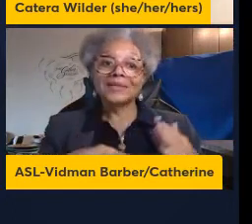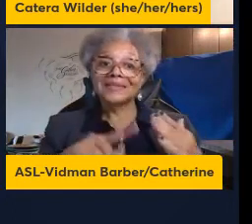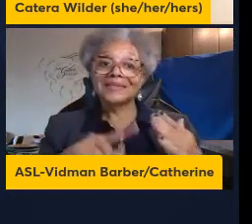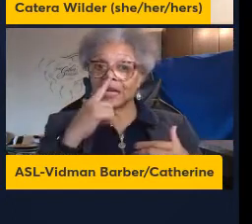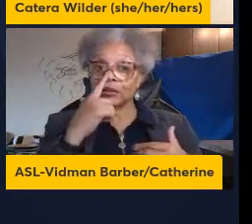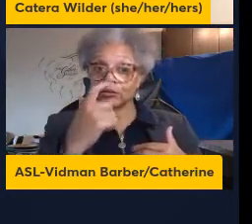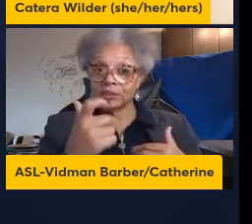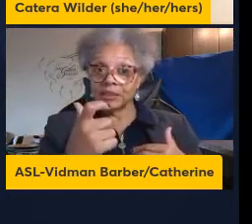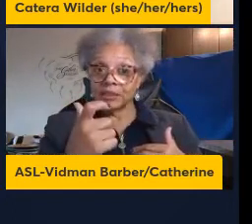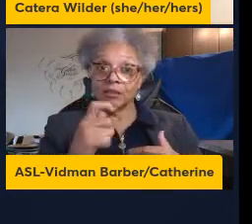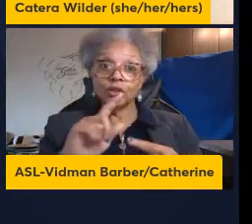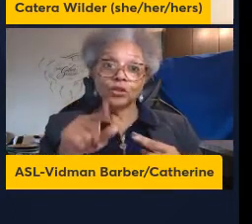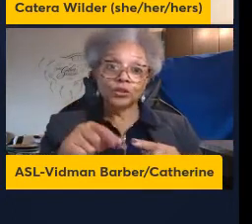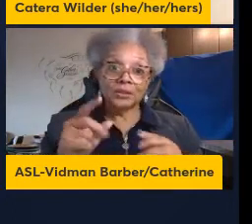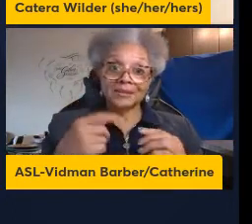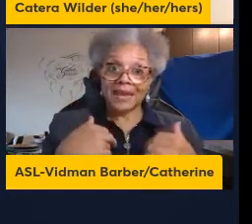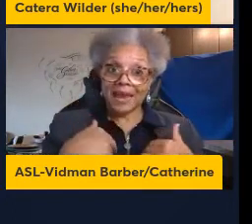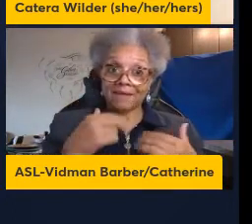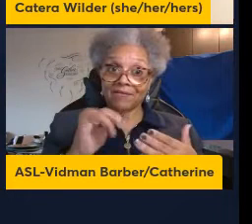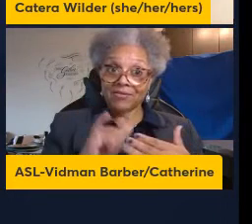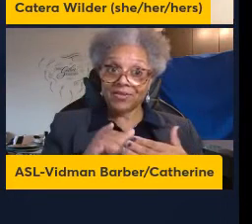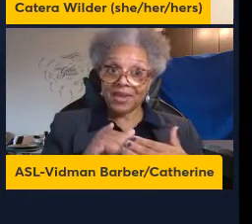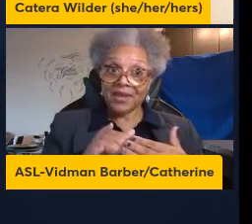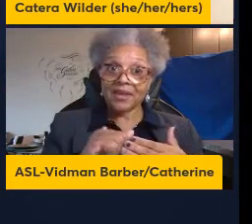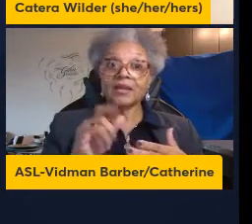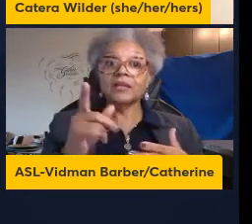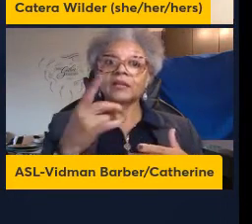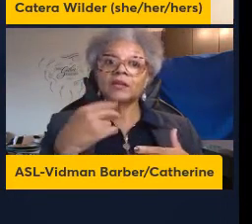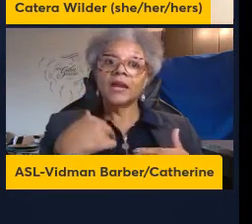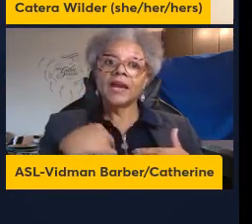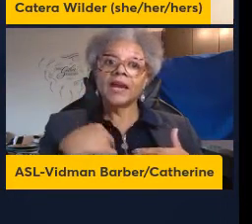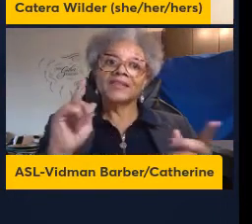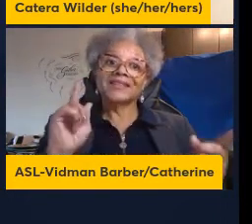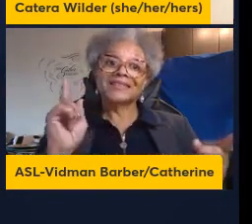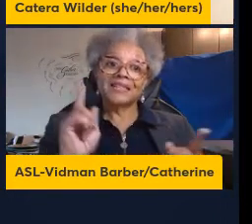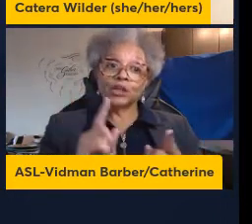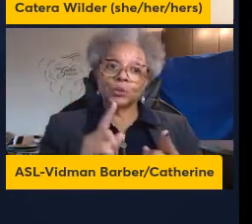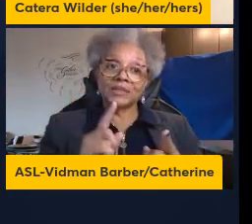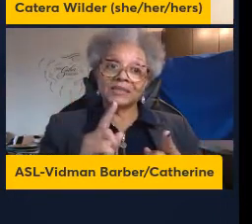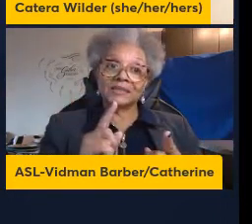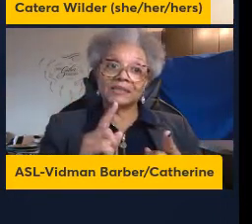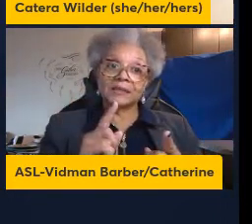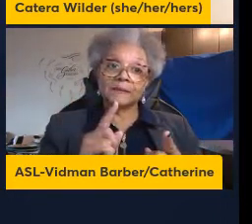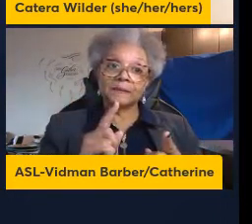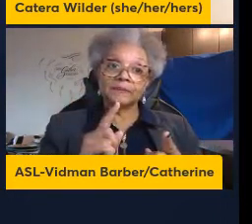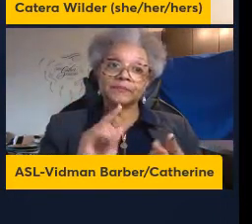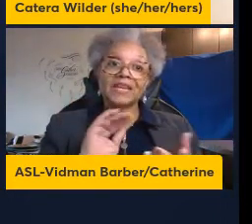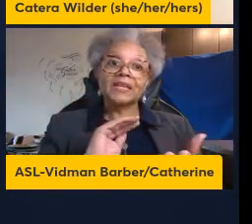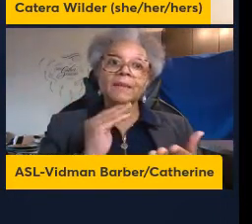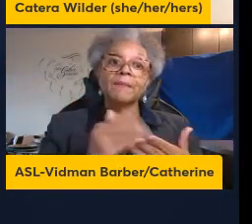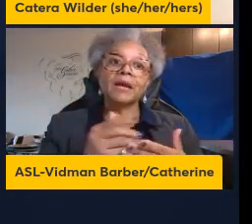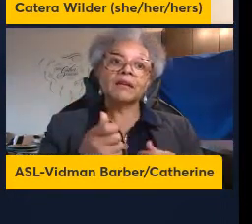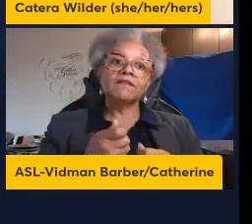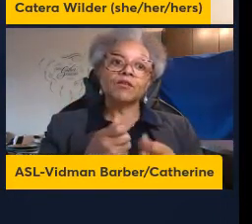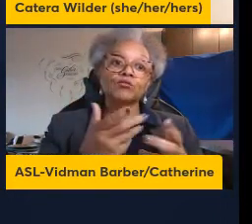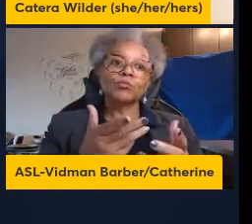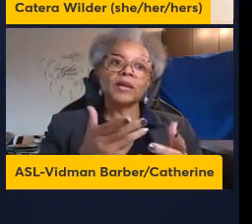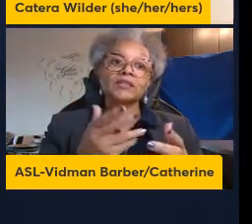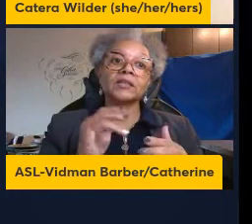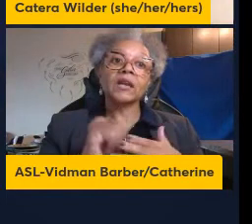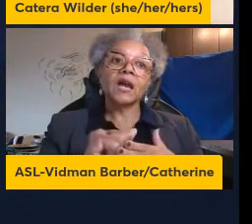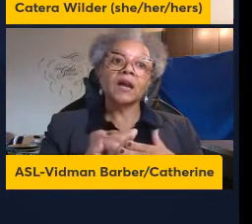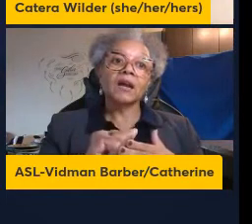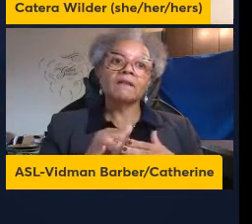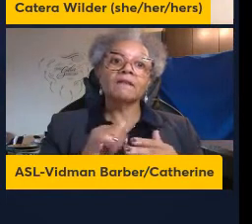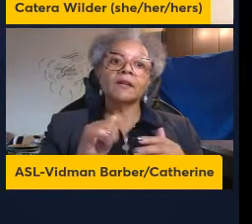you just block that potentiated phase, we also saw a decrease in the amount of expression of particular genes that